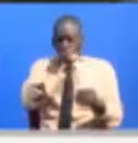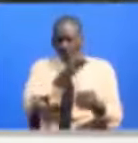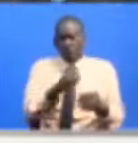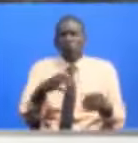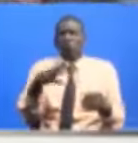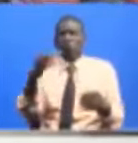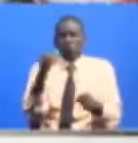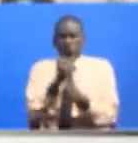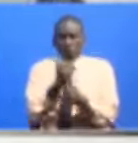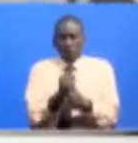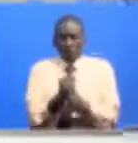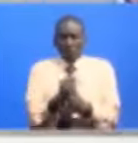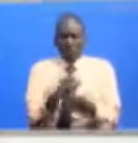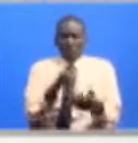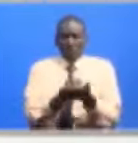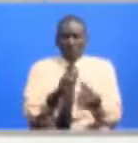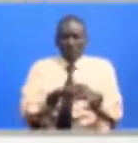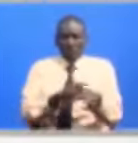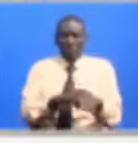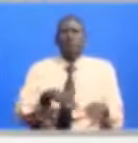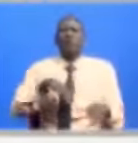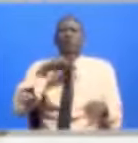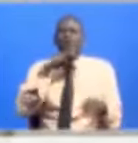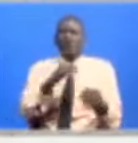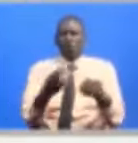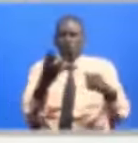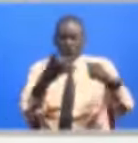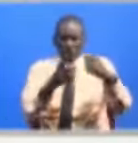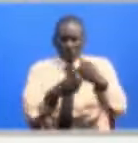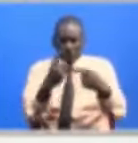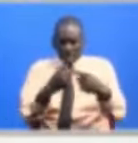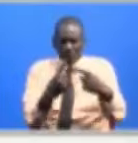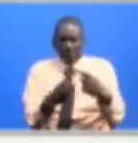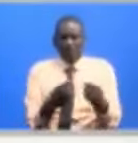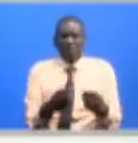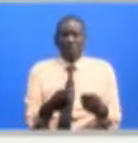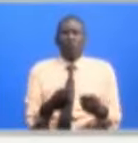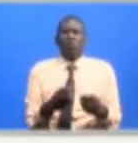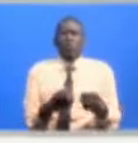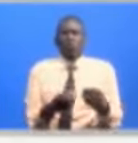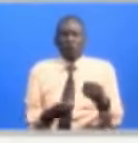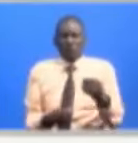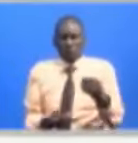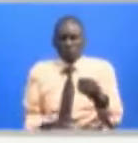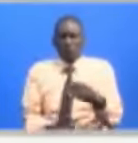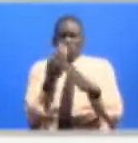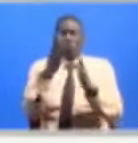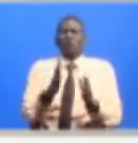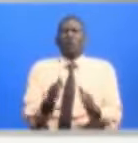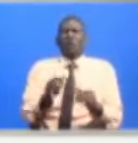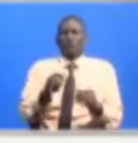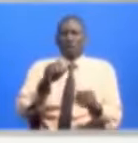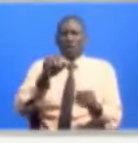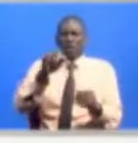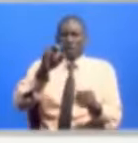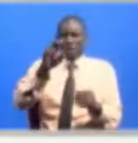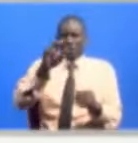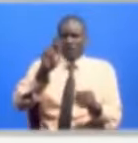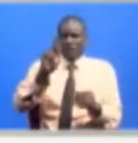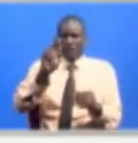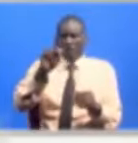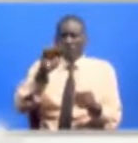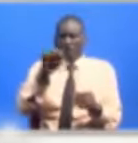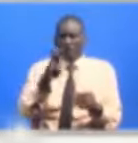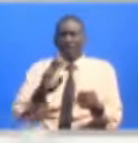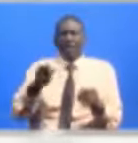work. At the time of her demise, the 46-year-old was the output producer at NTV. Kenyans continue